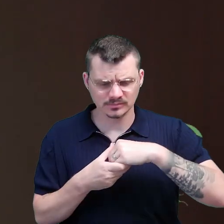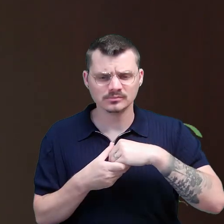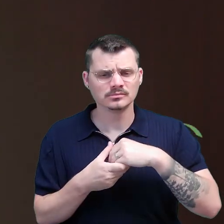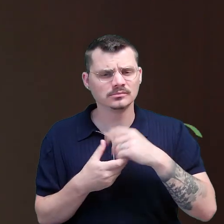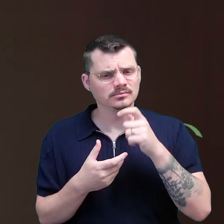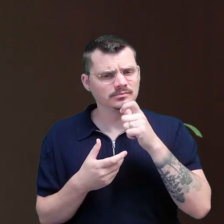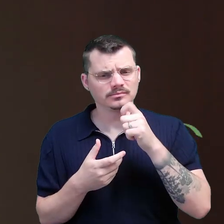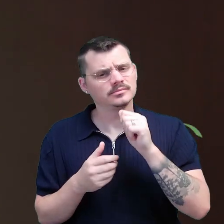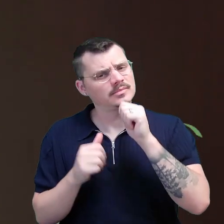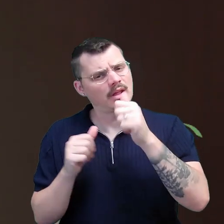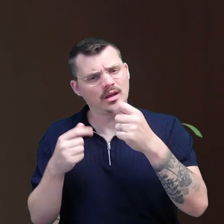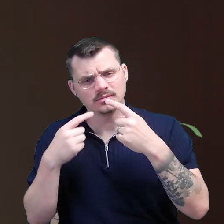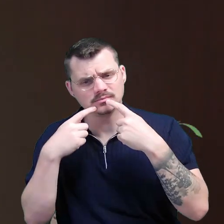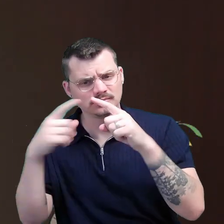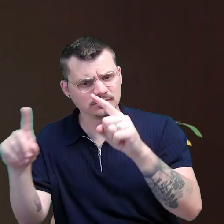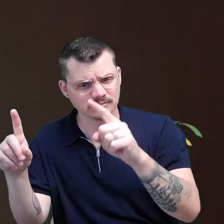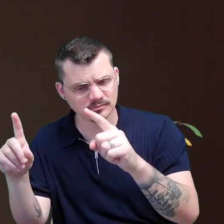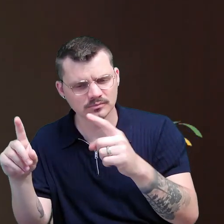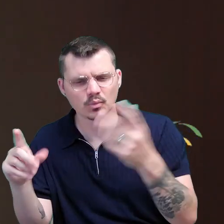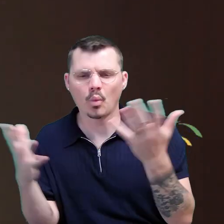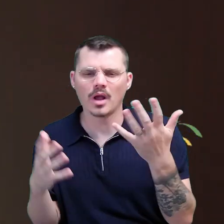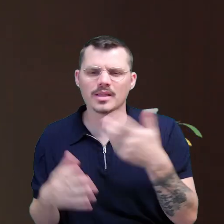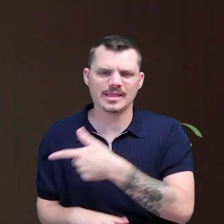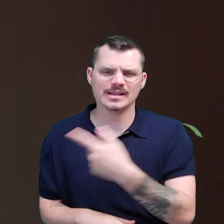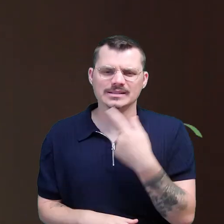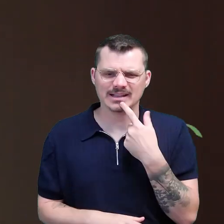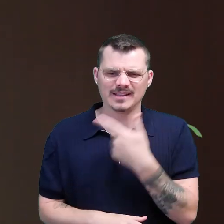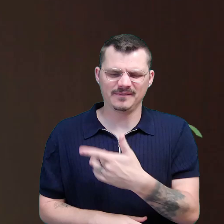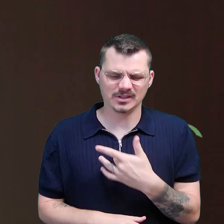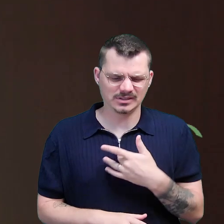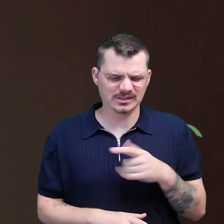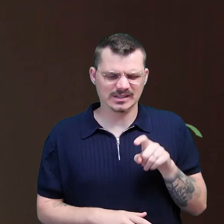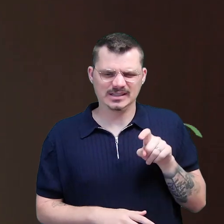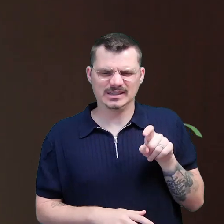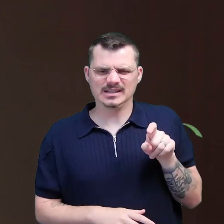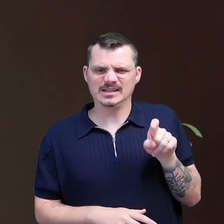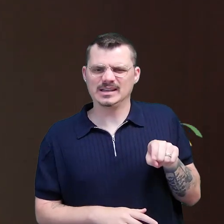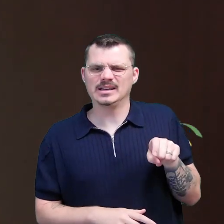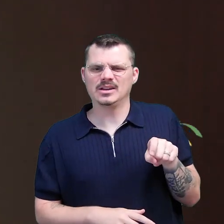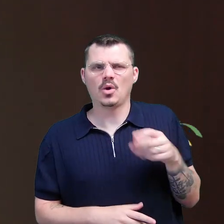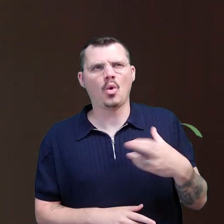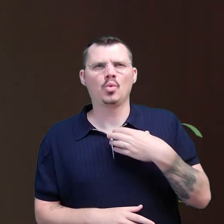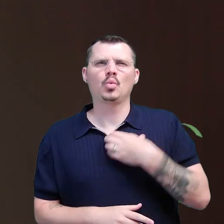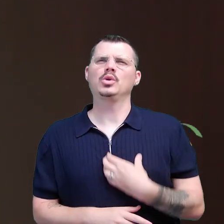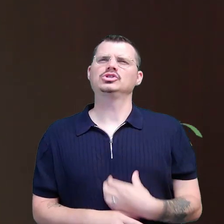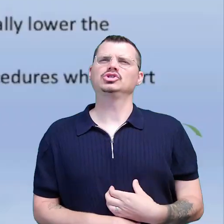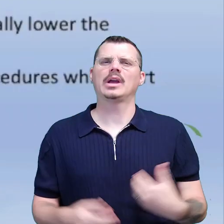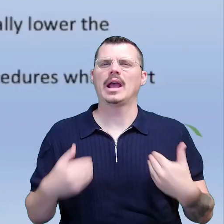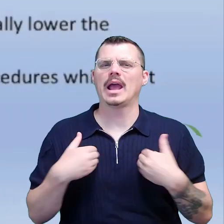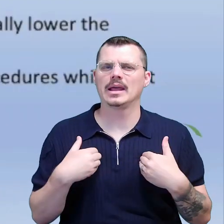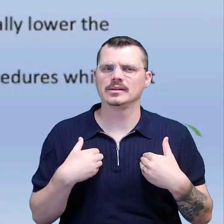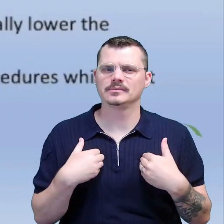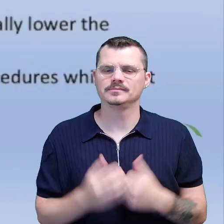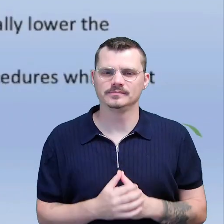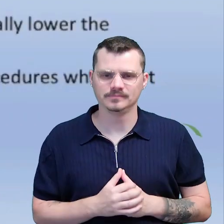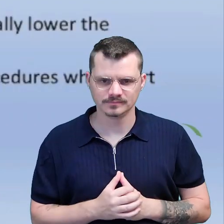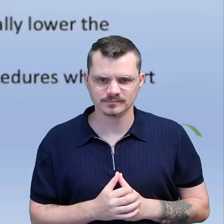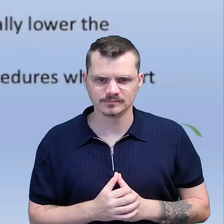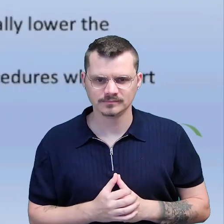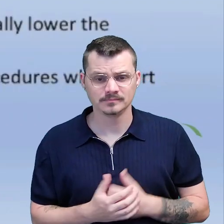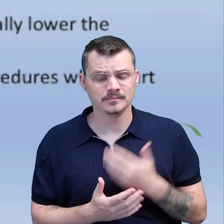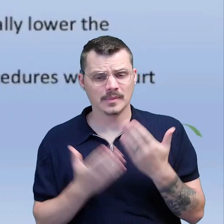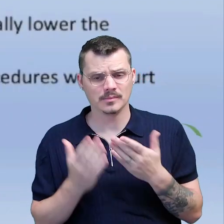not done well, what do they say they needed or wished they'd had? Well, this will